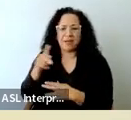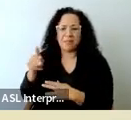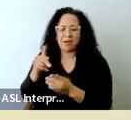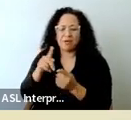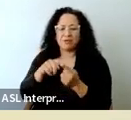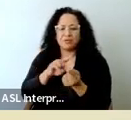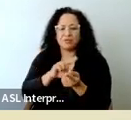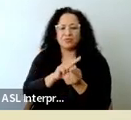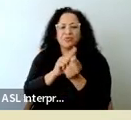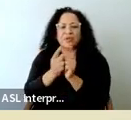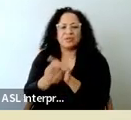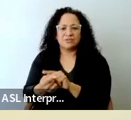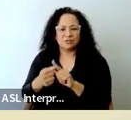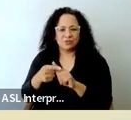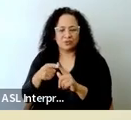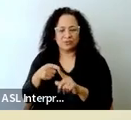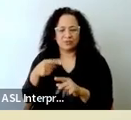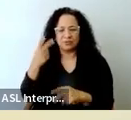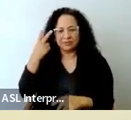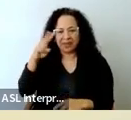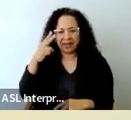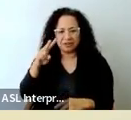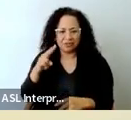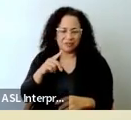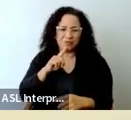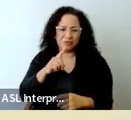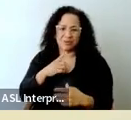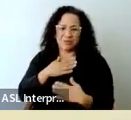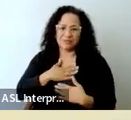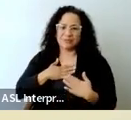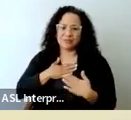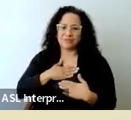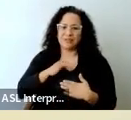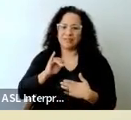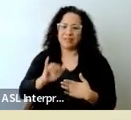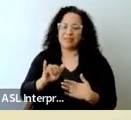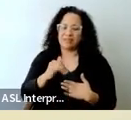for us. We really appreciate it.